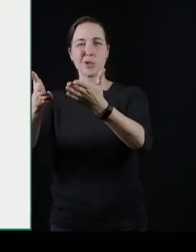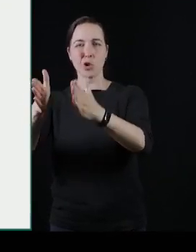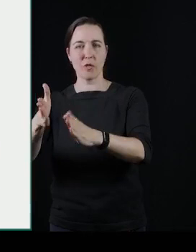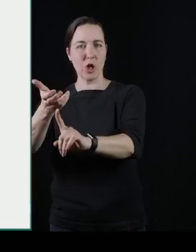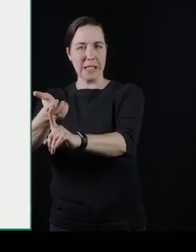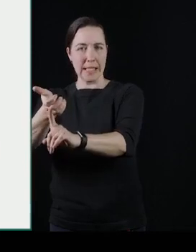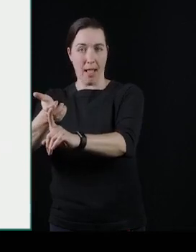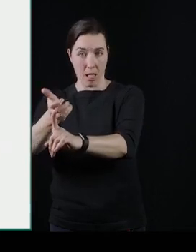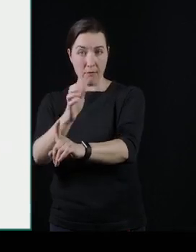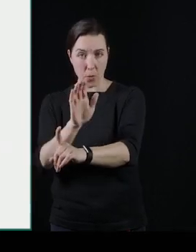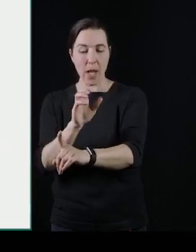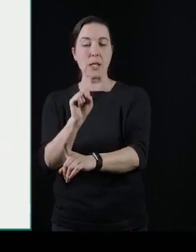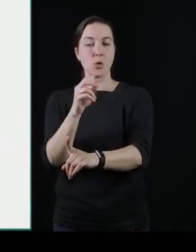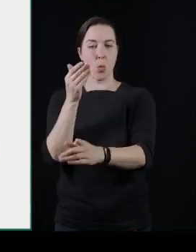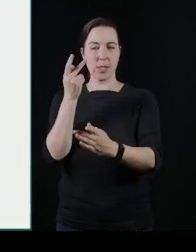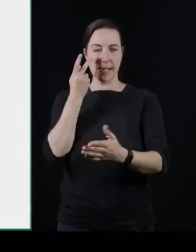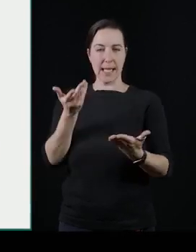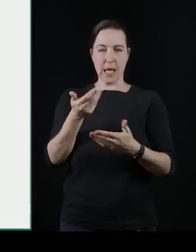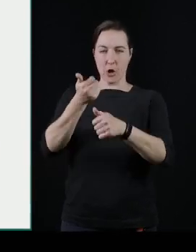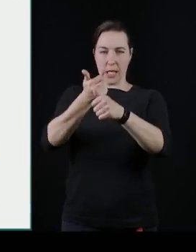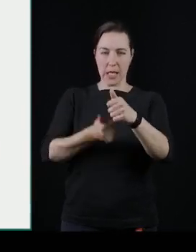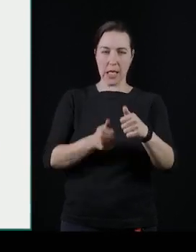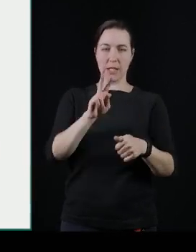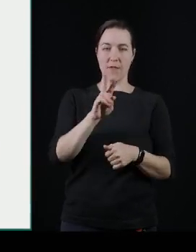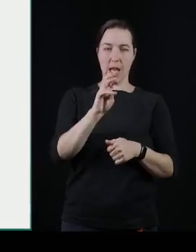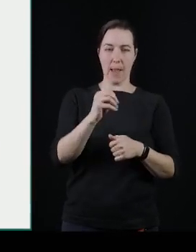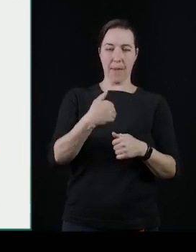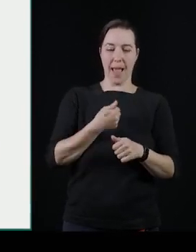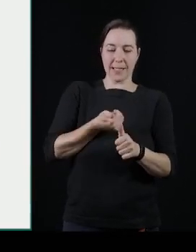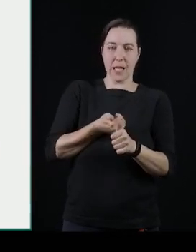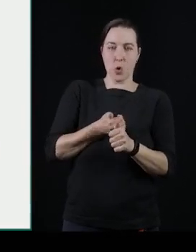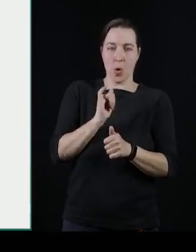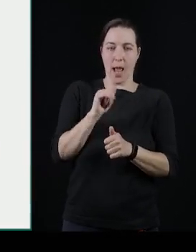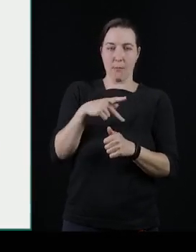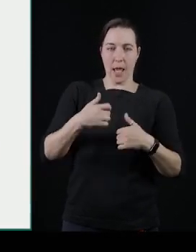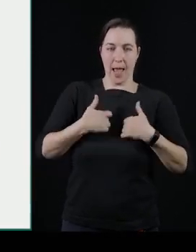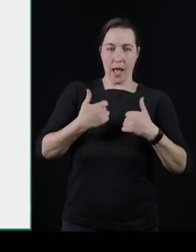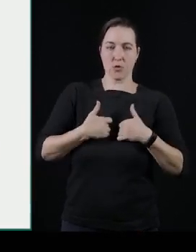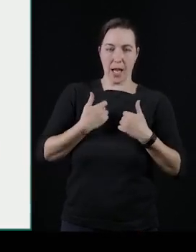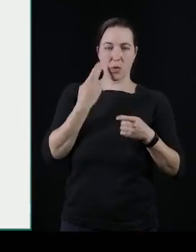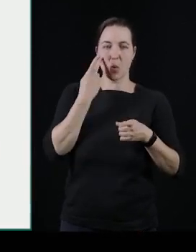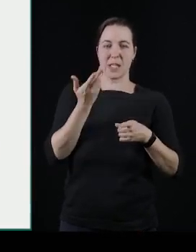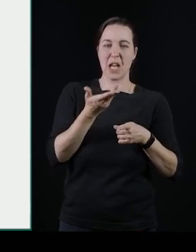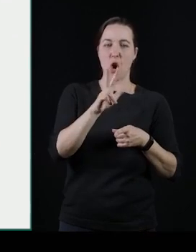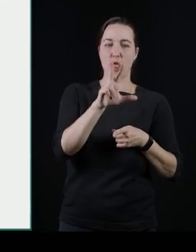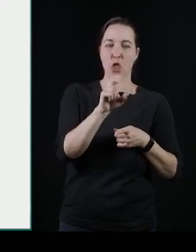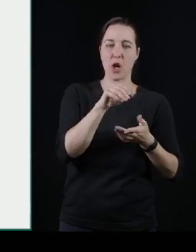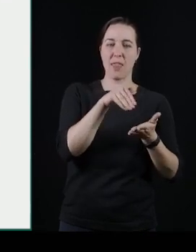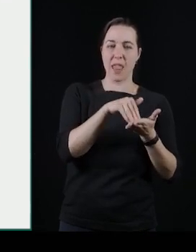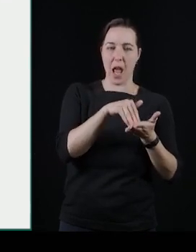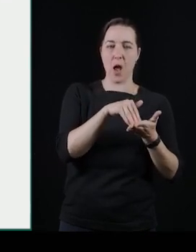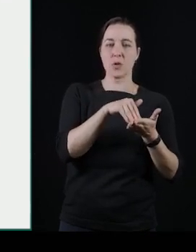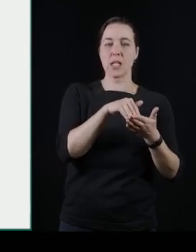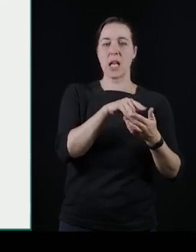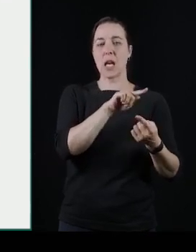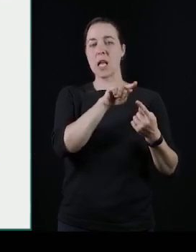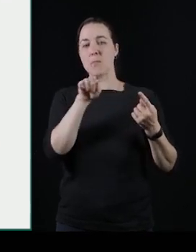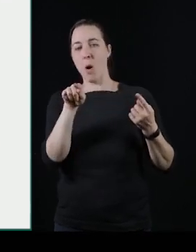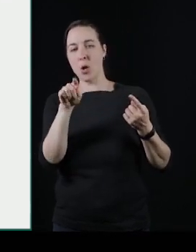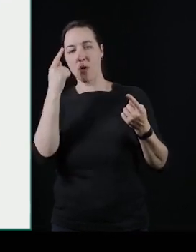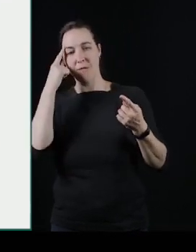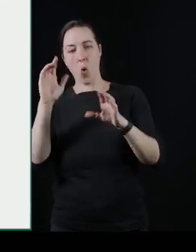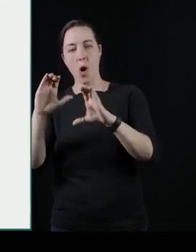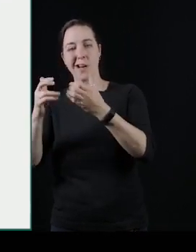the game servers itself, right? So you see here each container has its own IP address. So you can see here that 30,000 on the VM is mapped